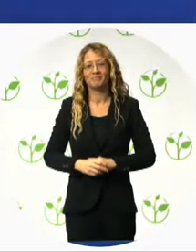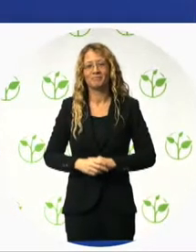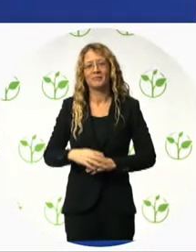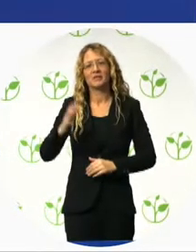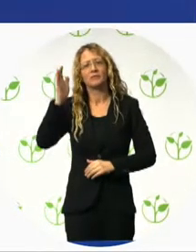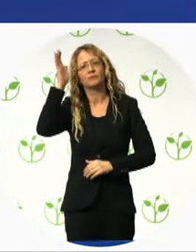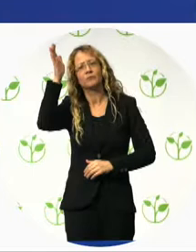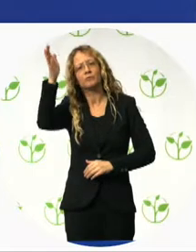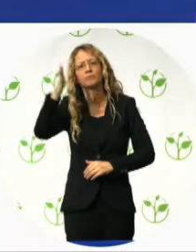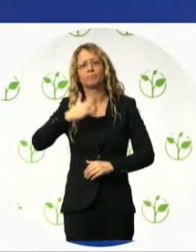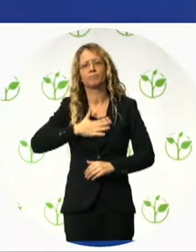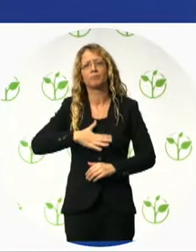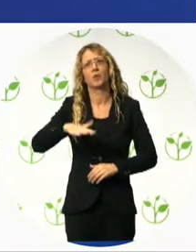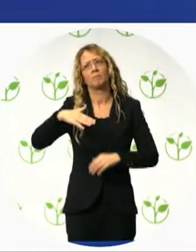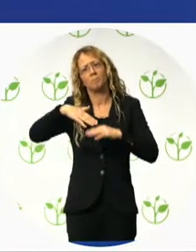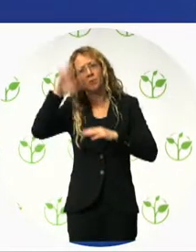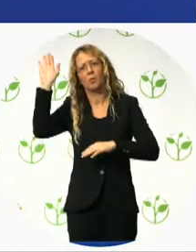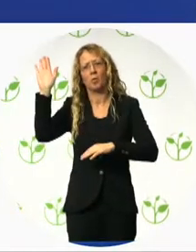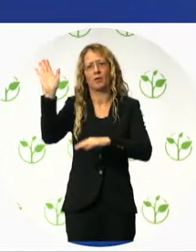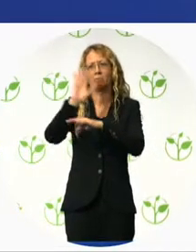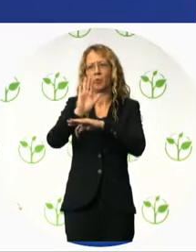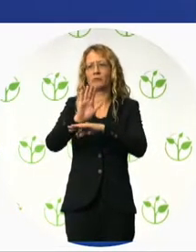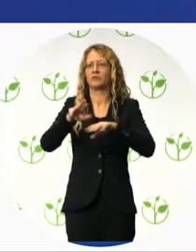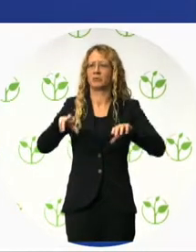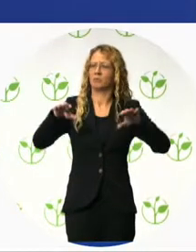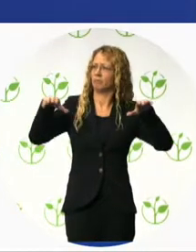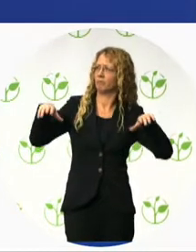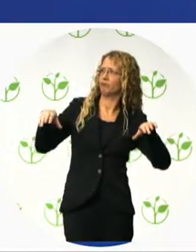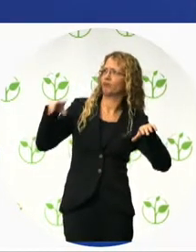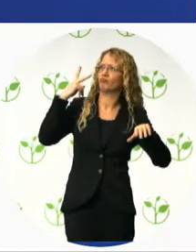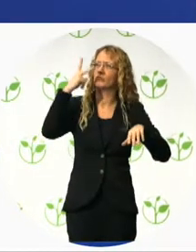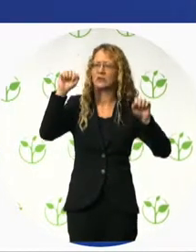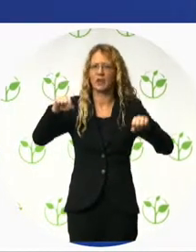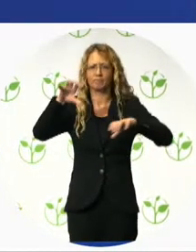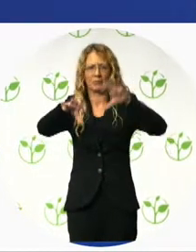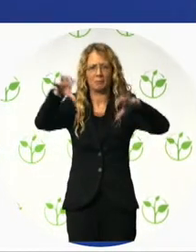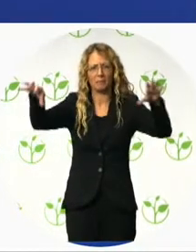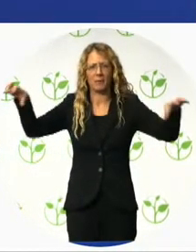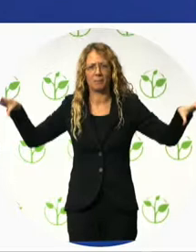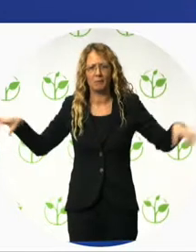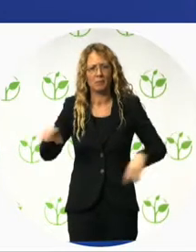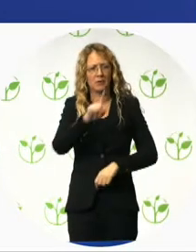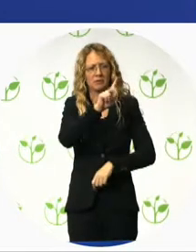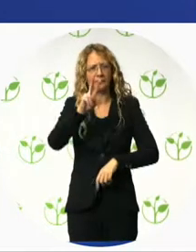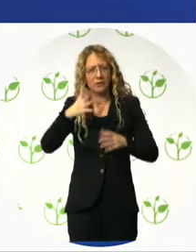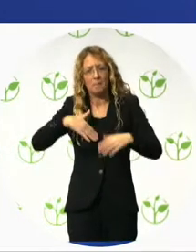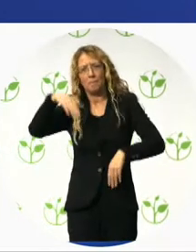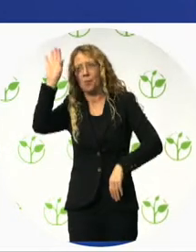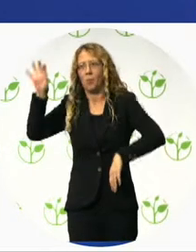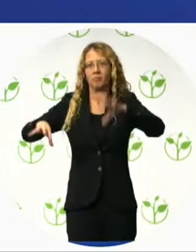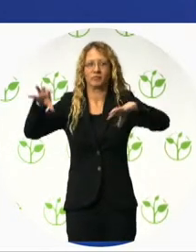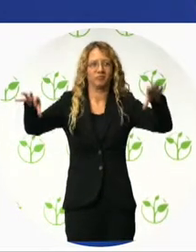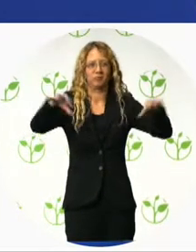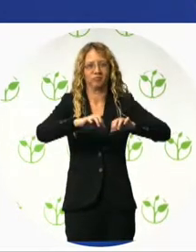provide presentations in more in other places where the ministry is getting